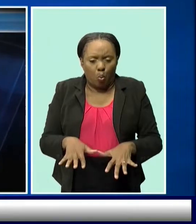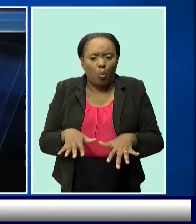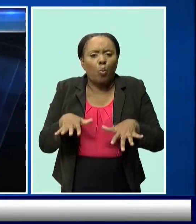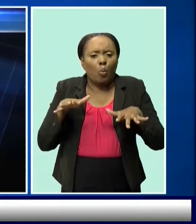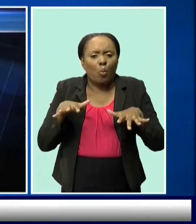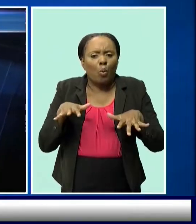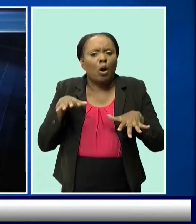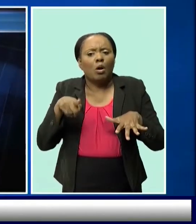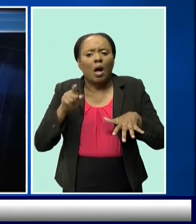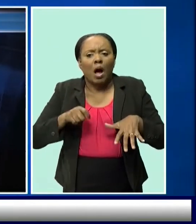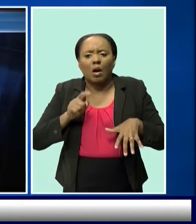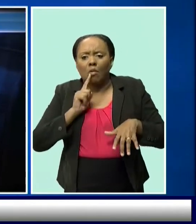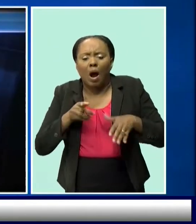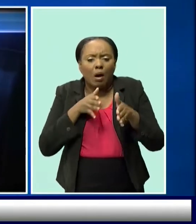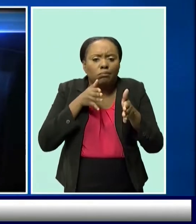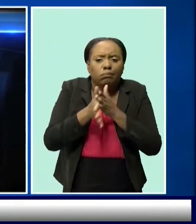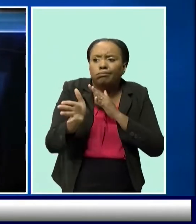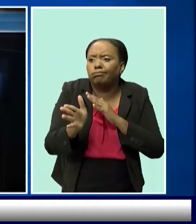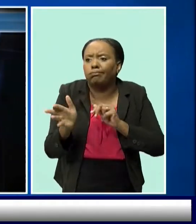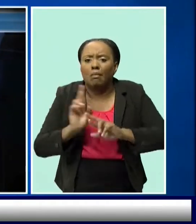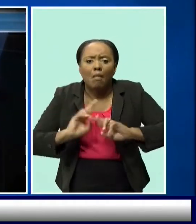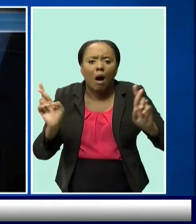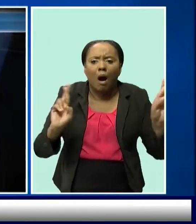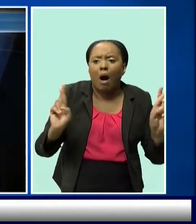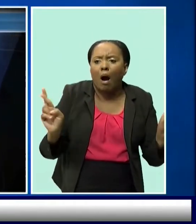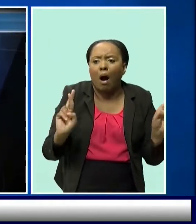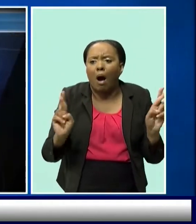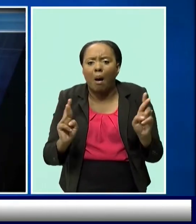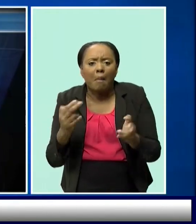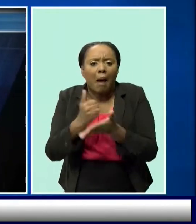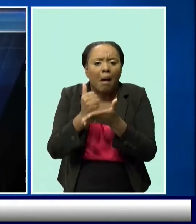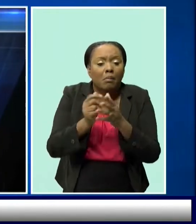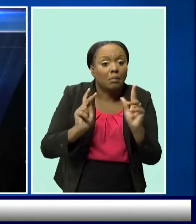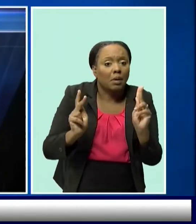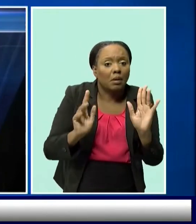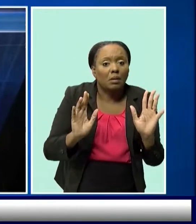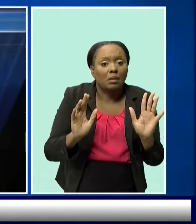had to jump in to action in any places in Barbados?